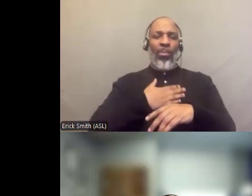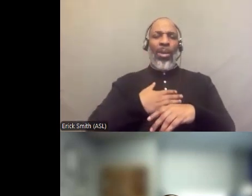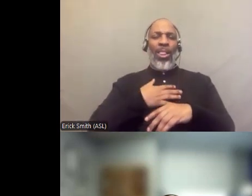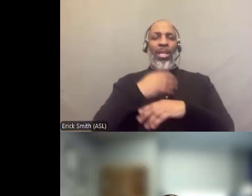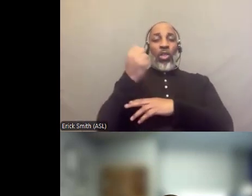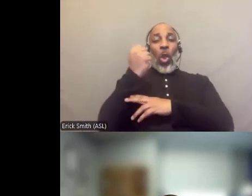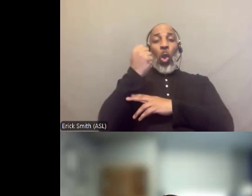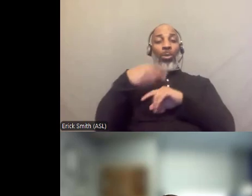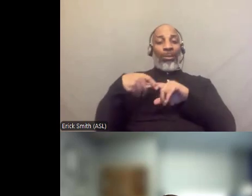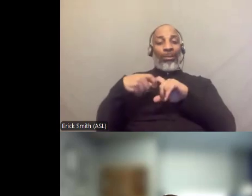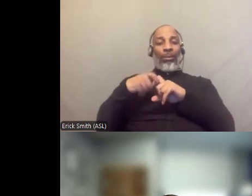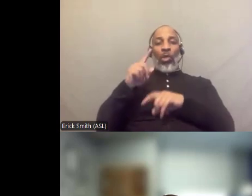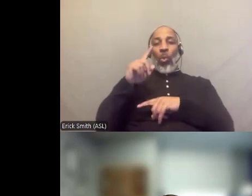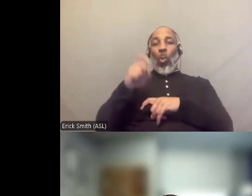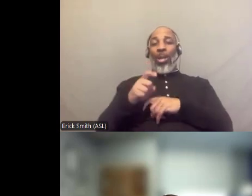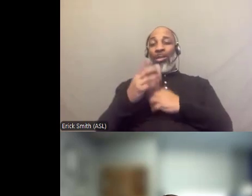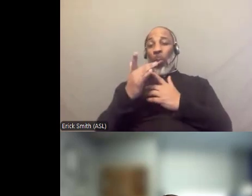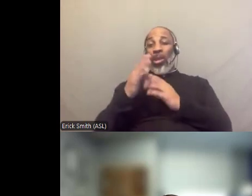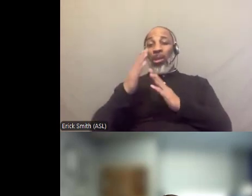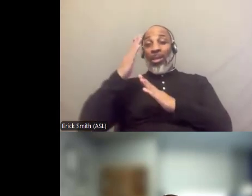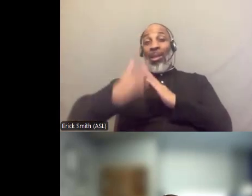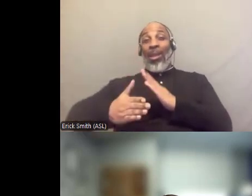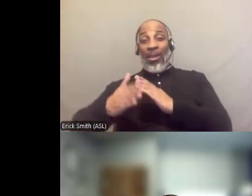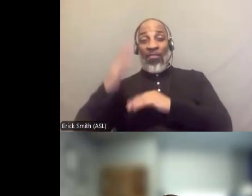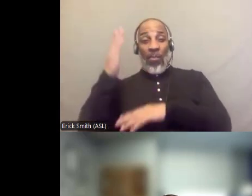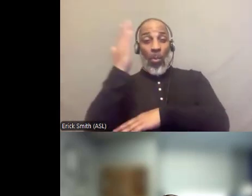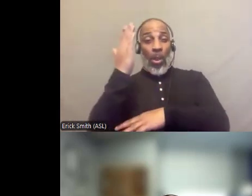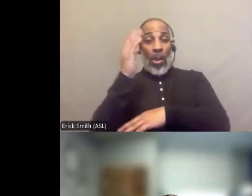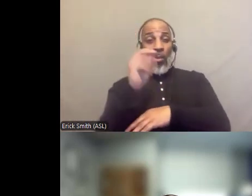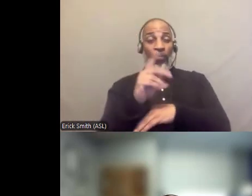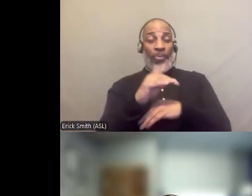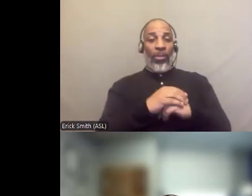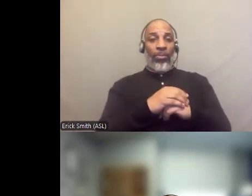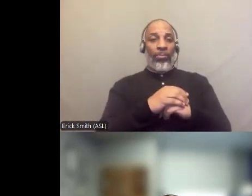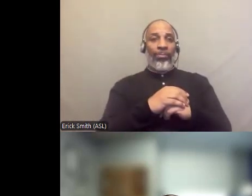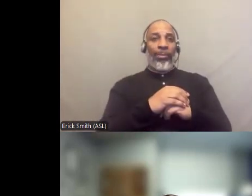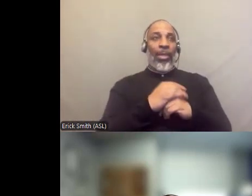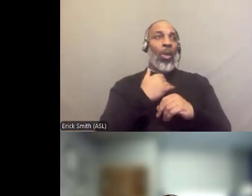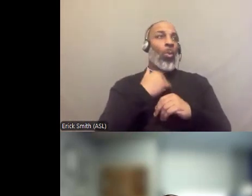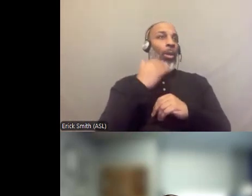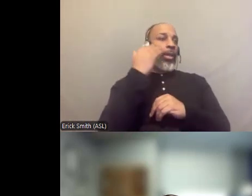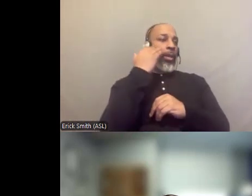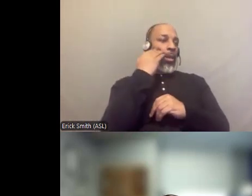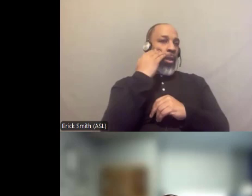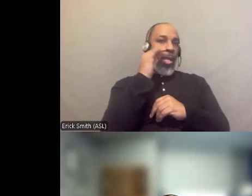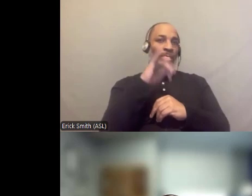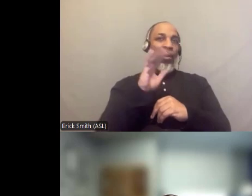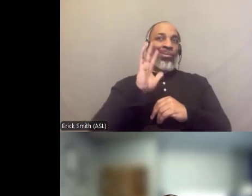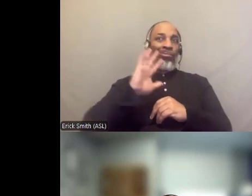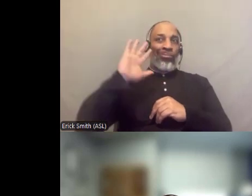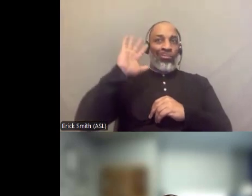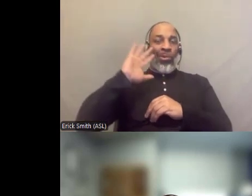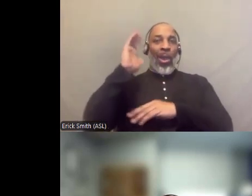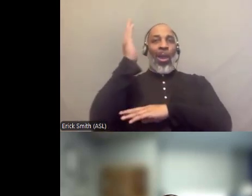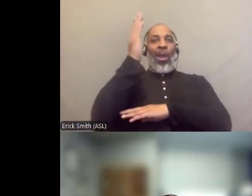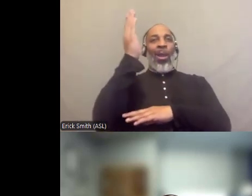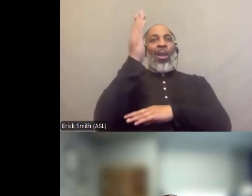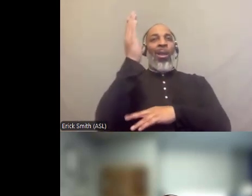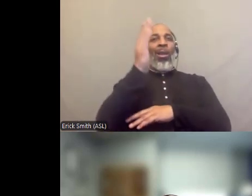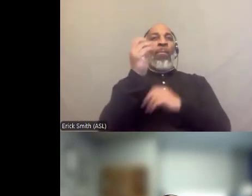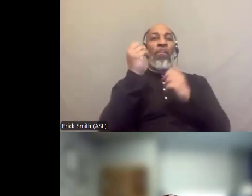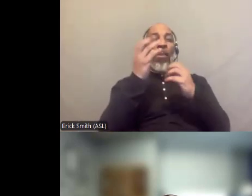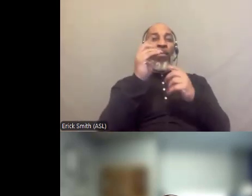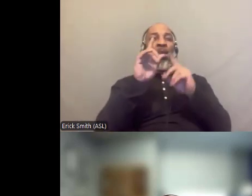hold your questions until the end. We've known that in past presentations, many